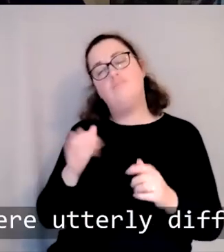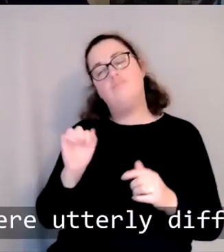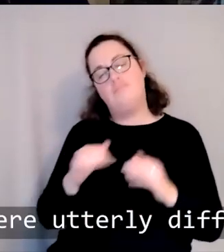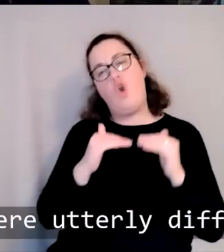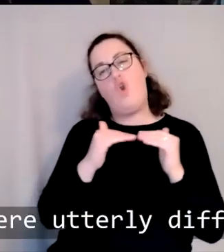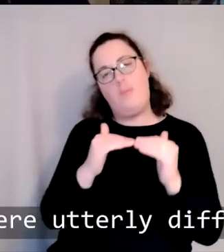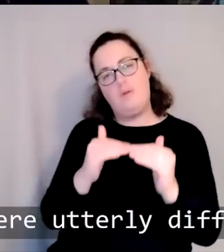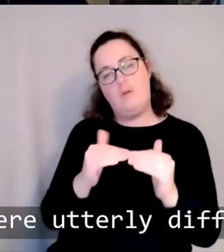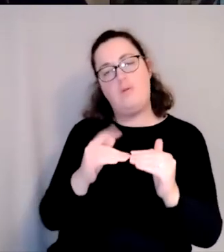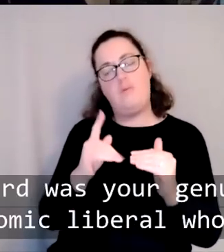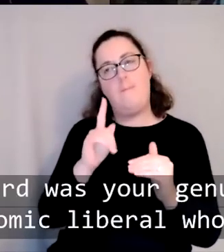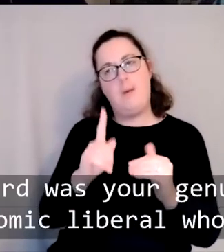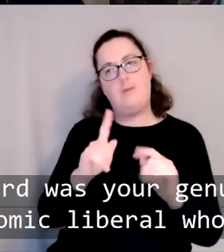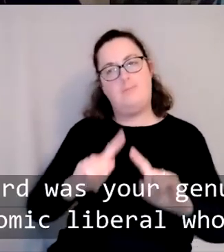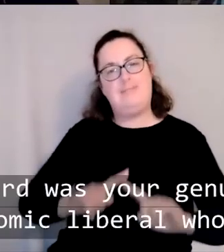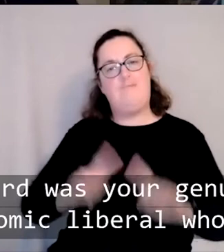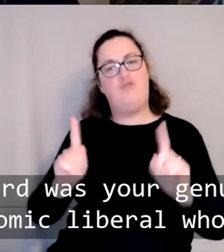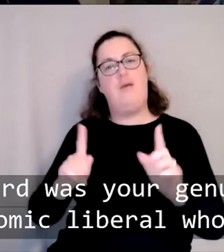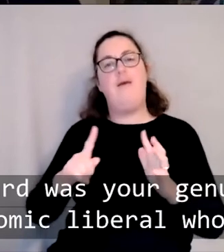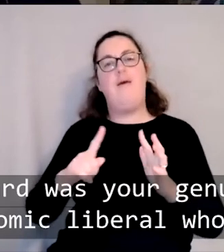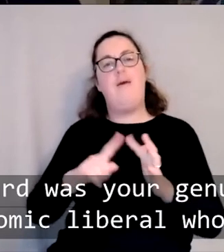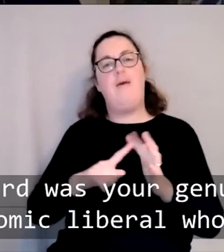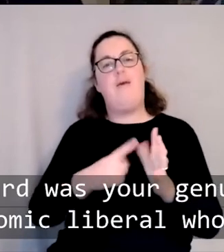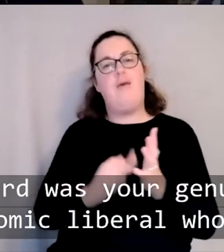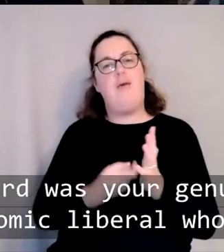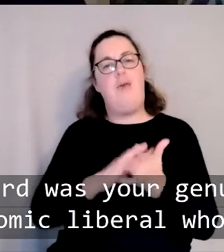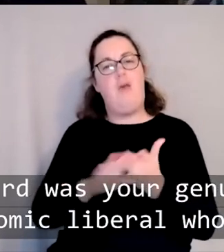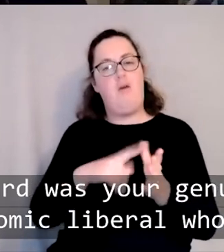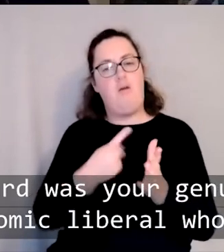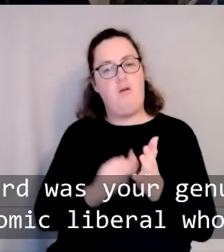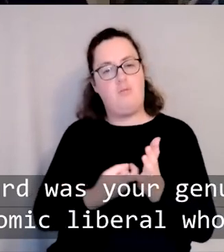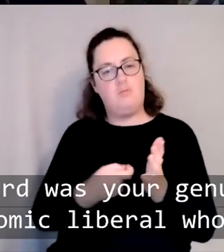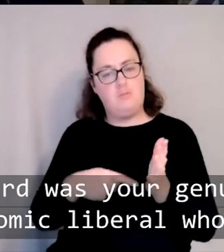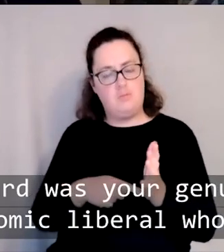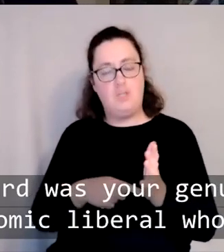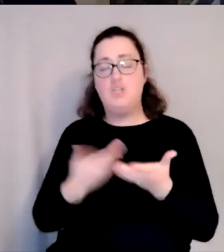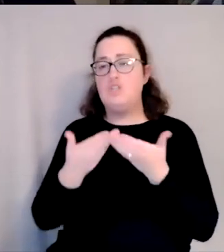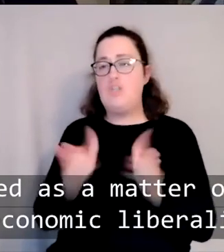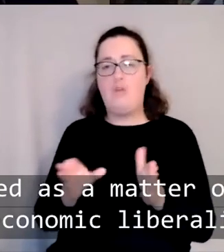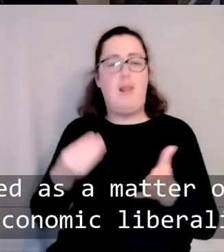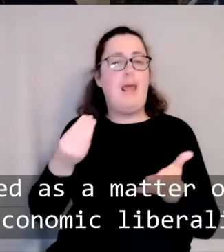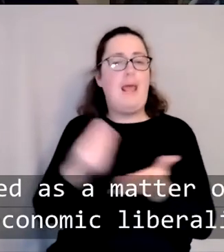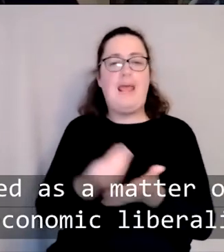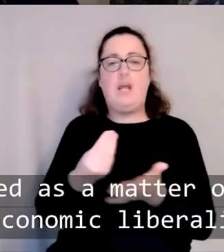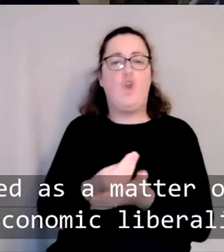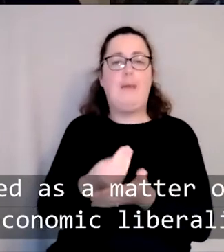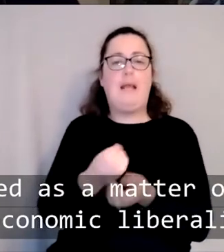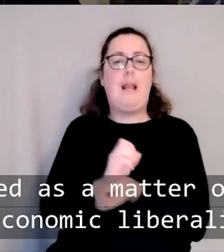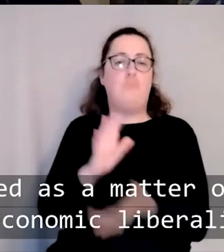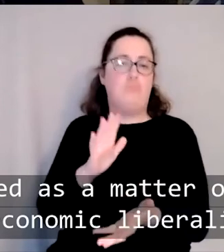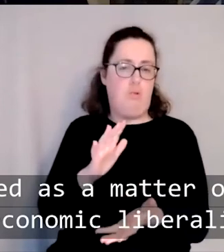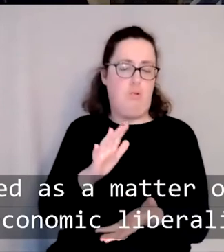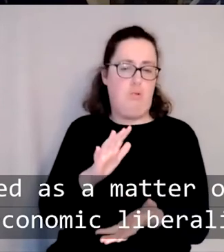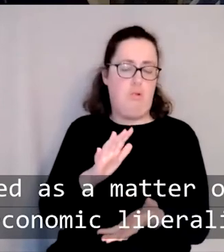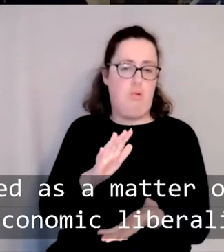were utterly different. Earhart was your genuine economic liberal who believed, you know, as a matter